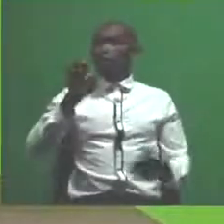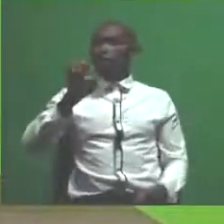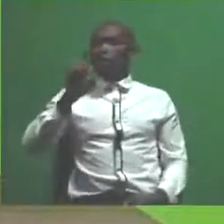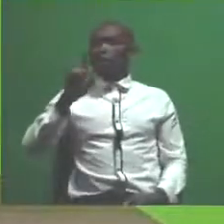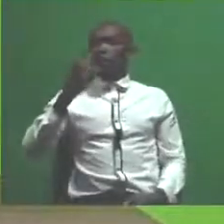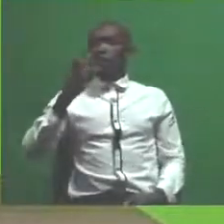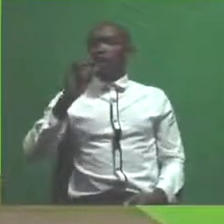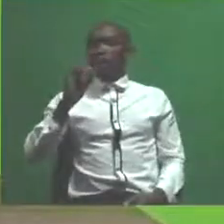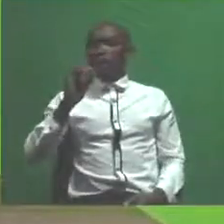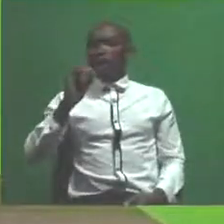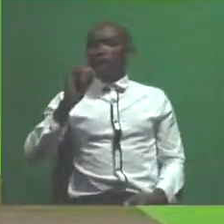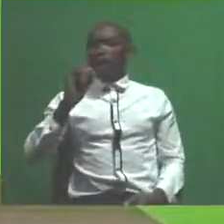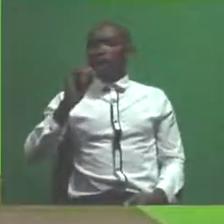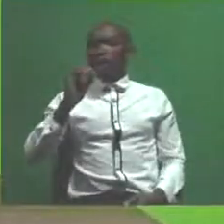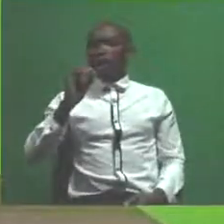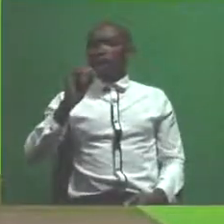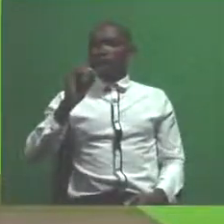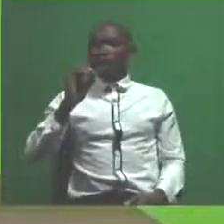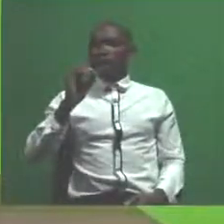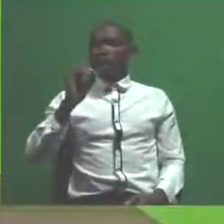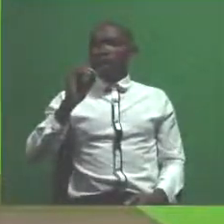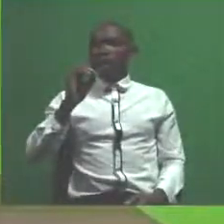exothermic reaction.